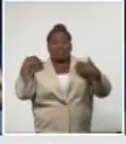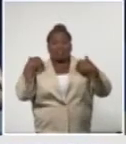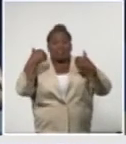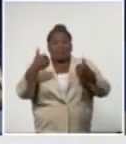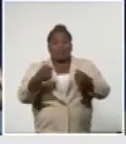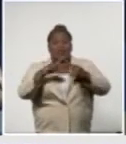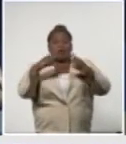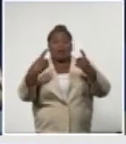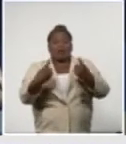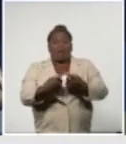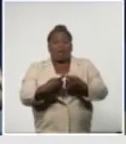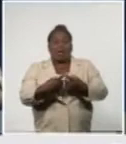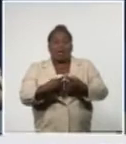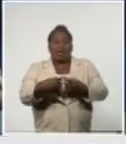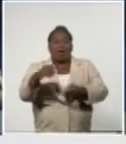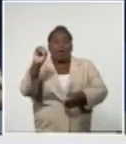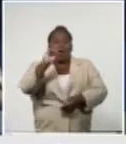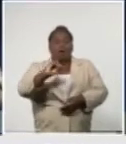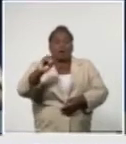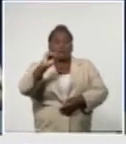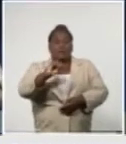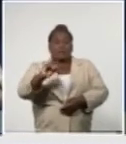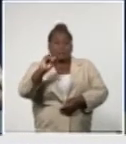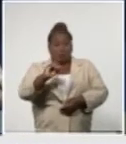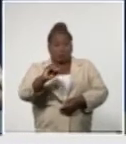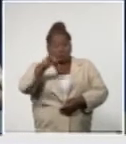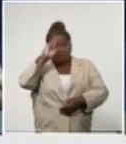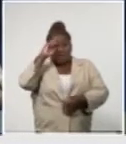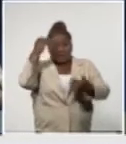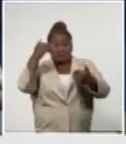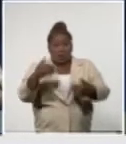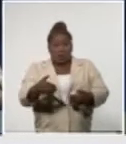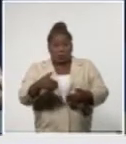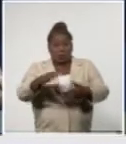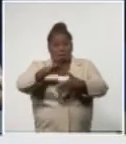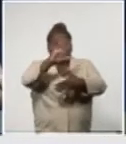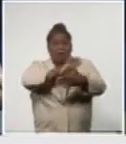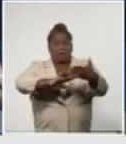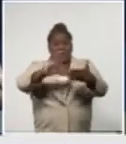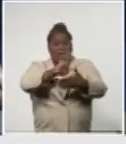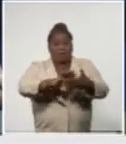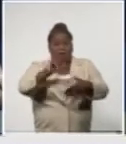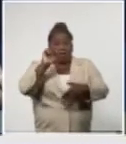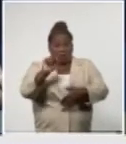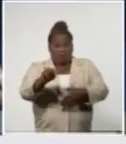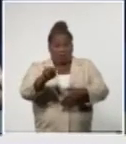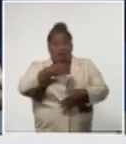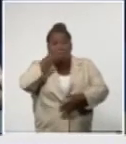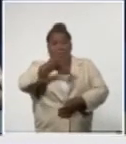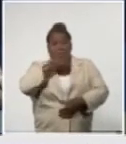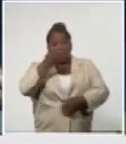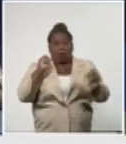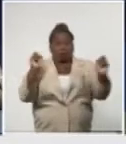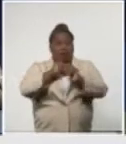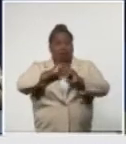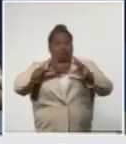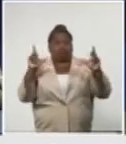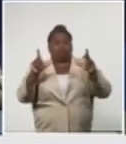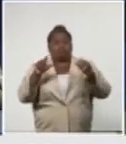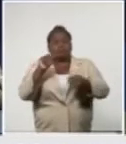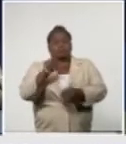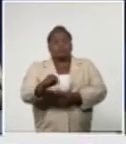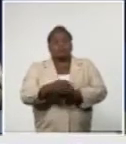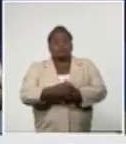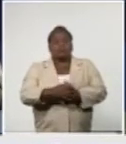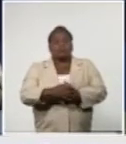this morning, we were reading remarks by Dr. Carissa Etienne, the Director General of the Pan American